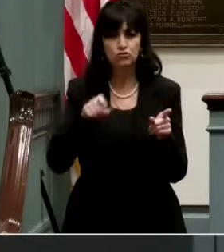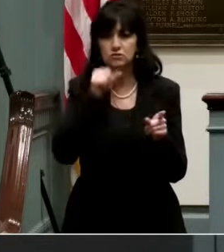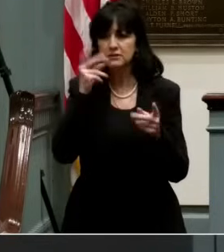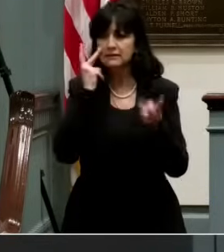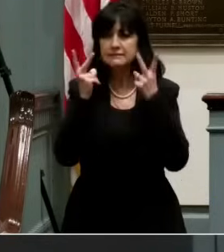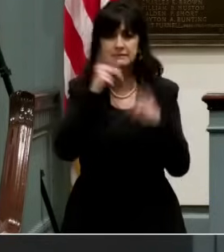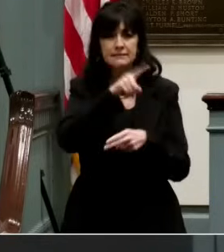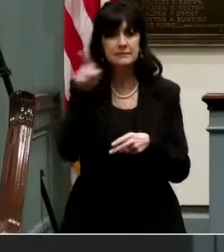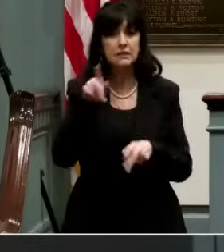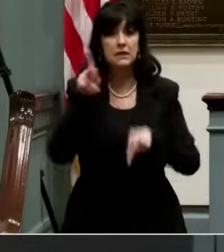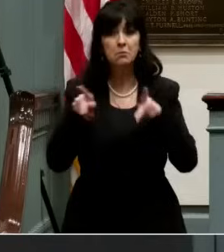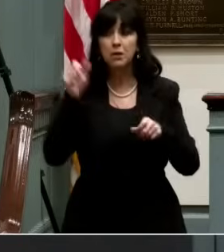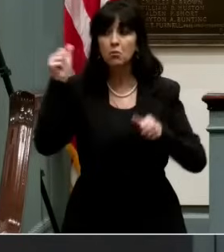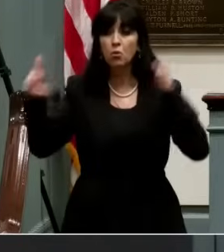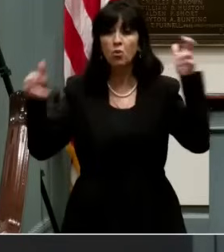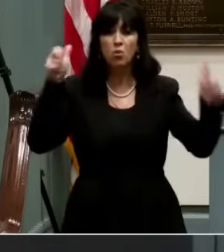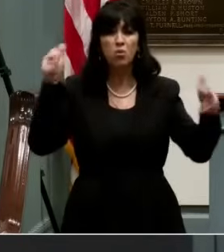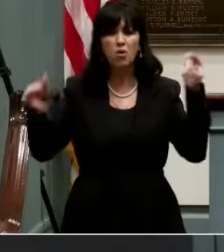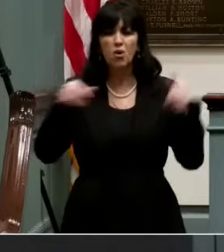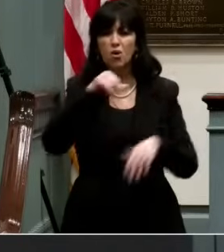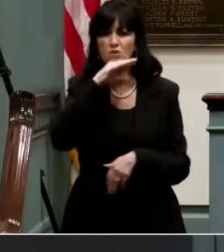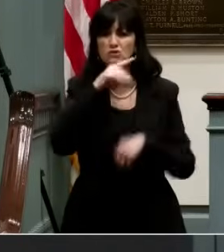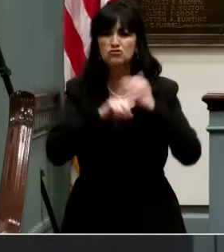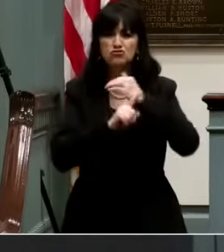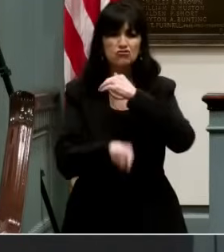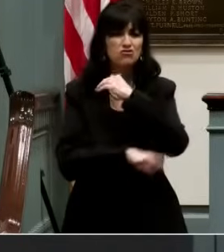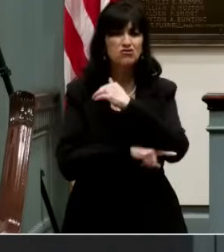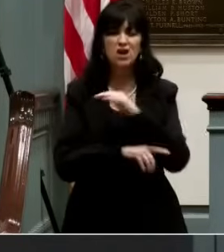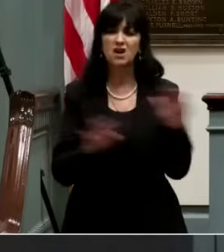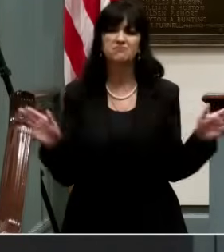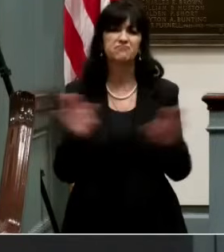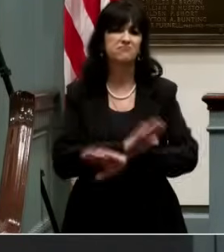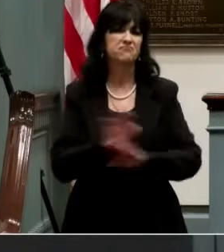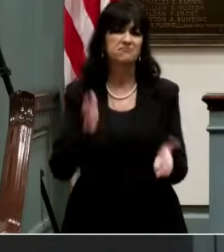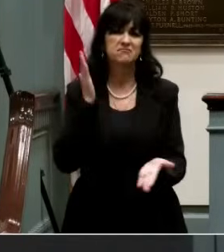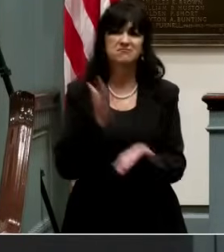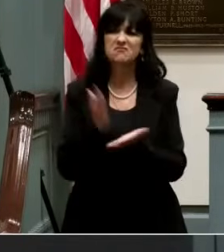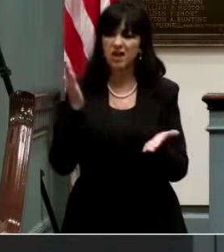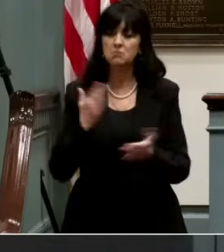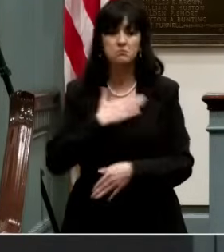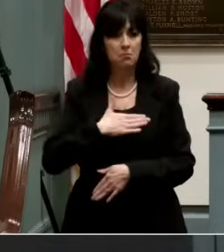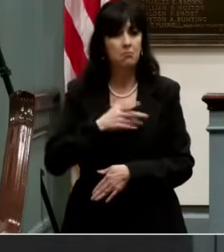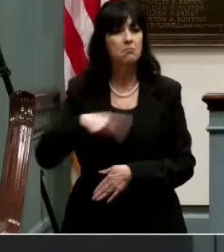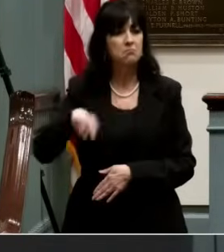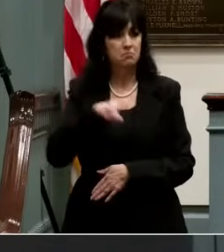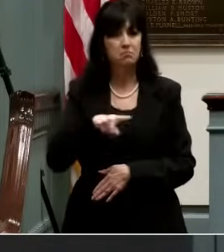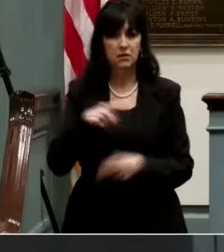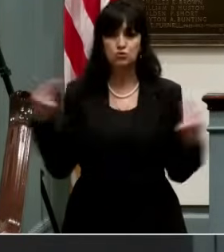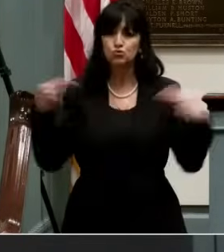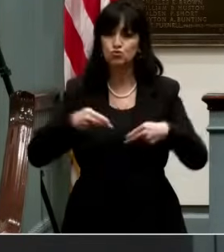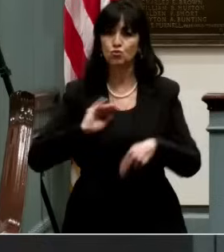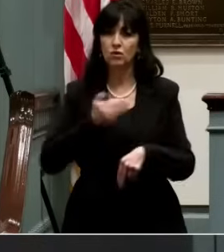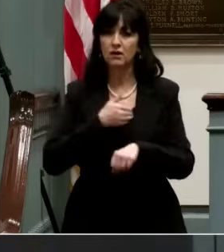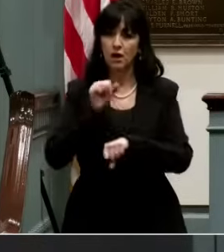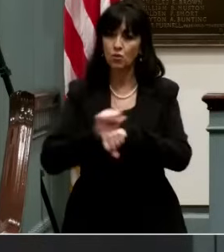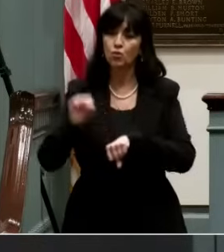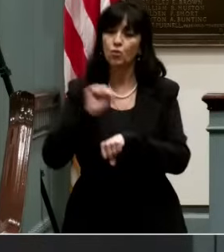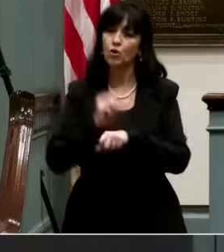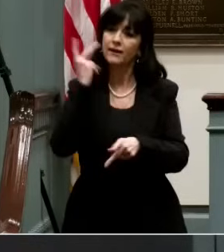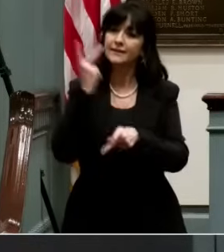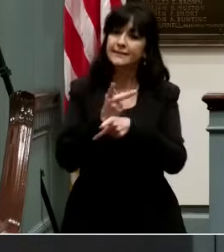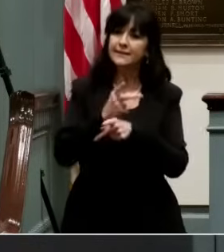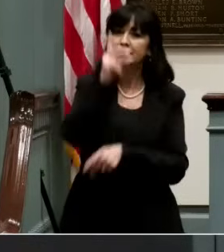window in the first place. And that's really our fundamental, simple message. So please join us in the effort to keep